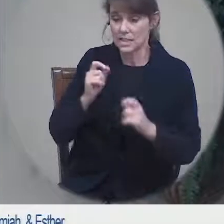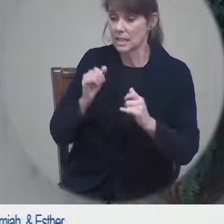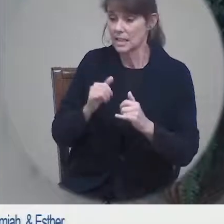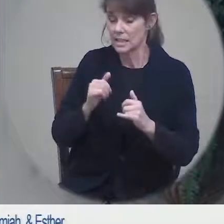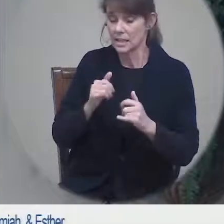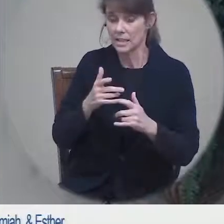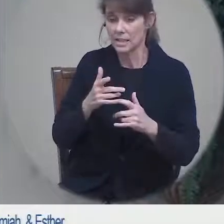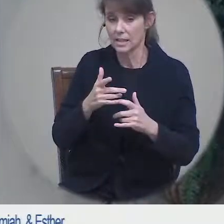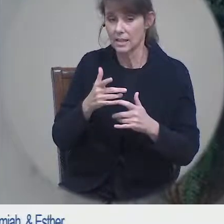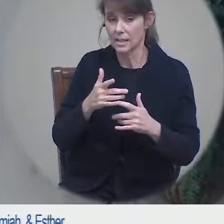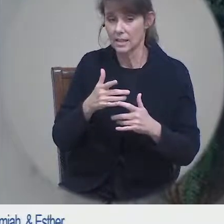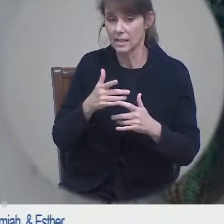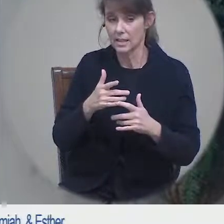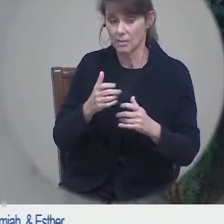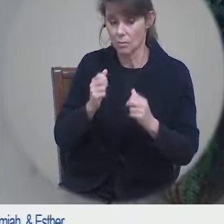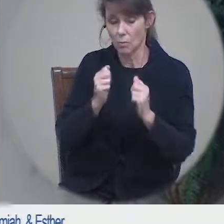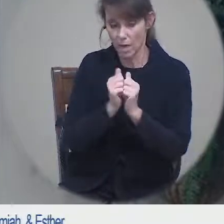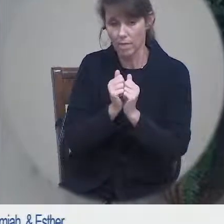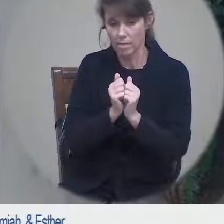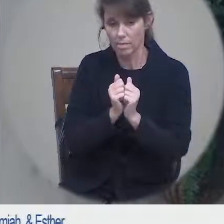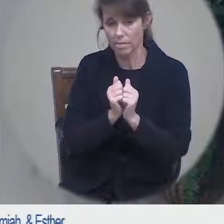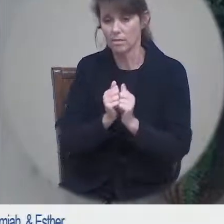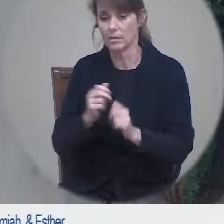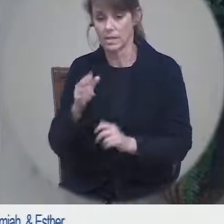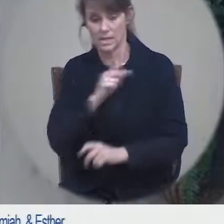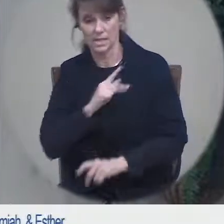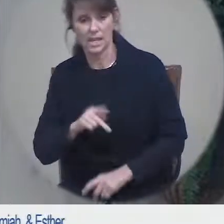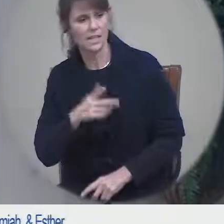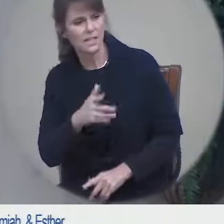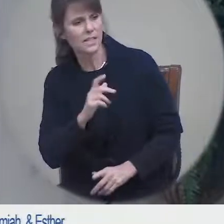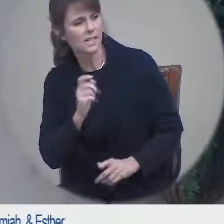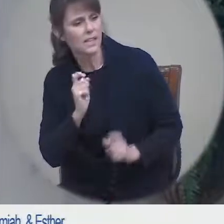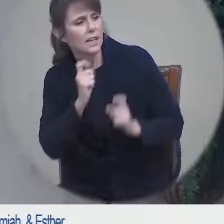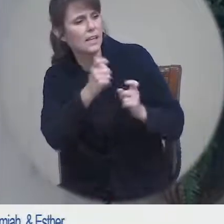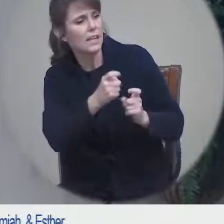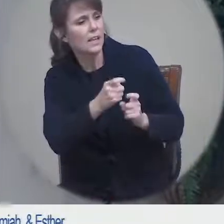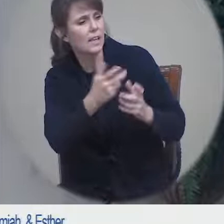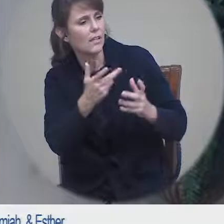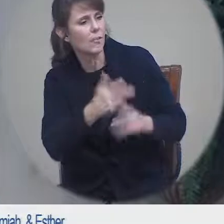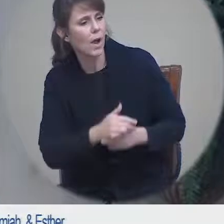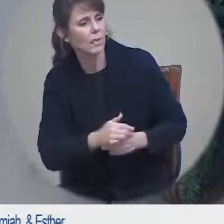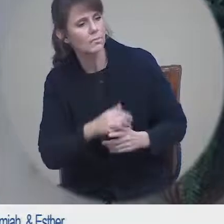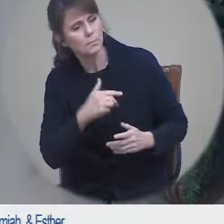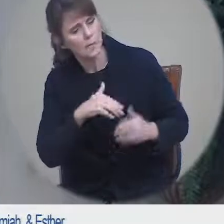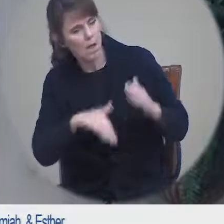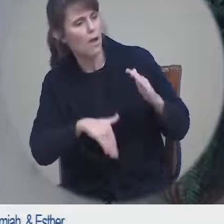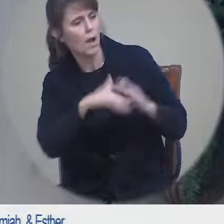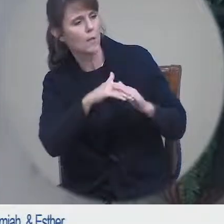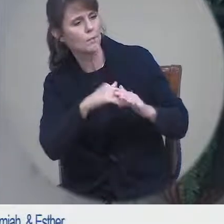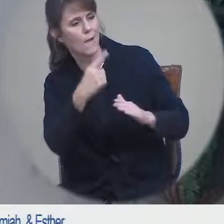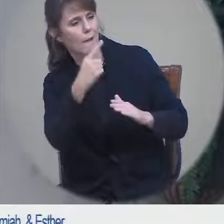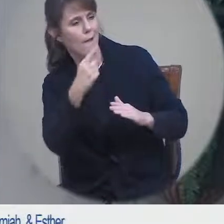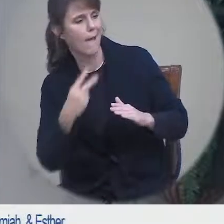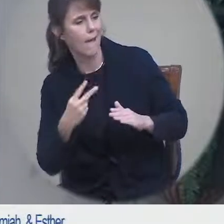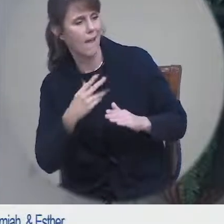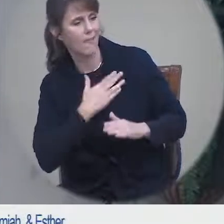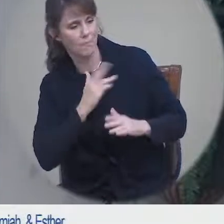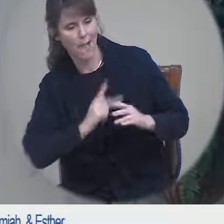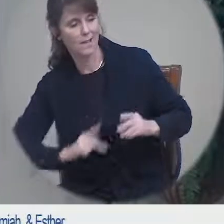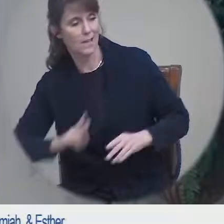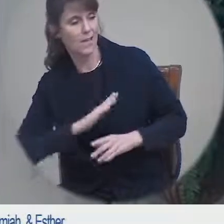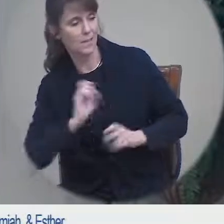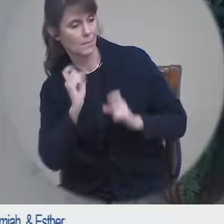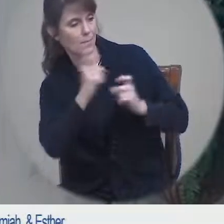to half the kingdom. And I think we begin to see in the first 6 verses of chapter 7 some of the